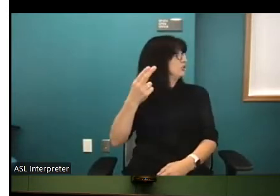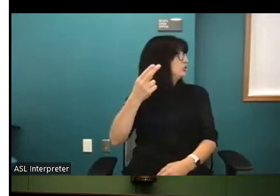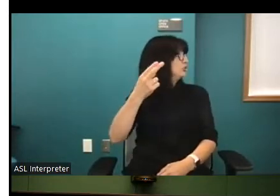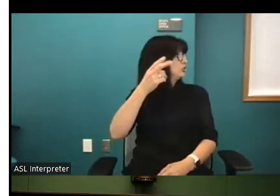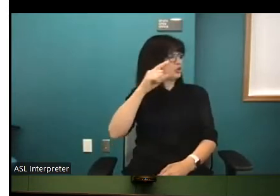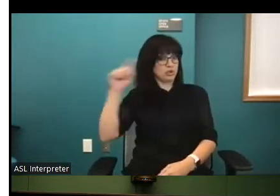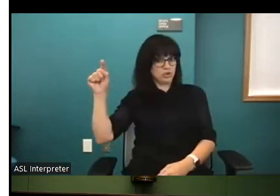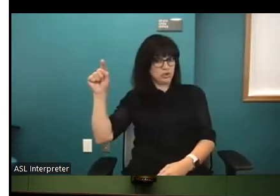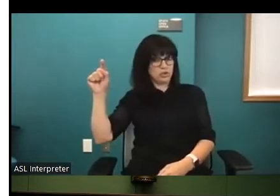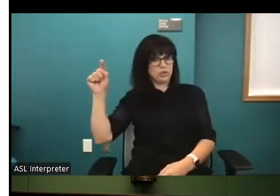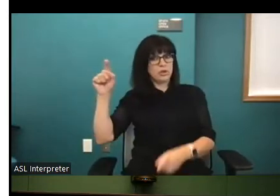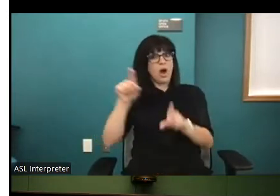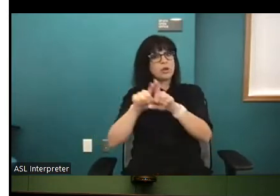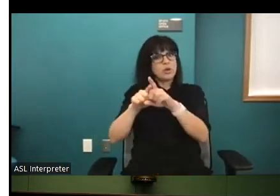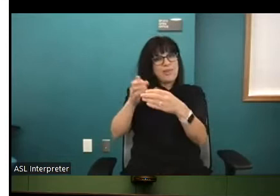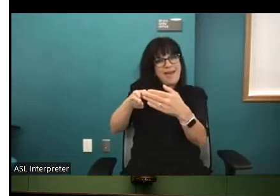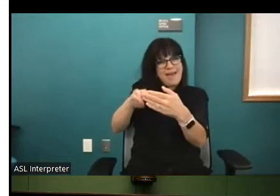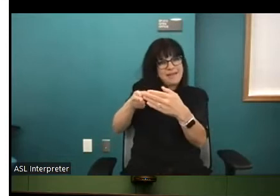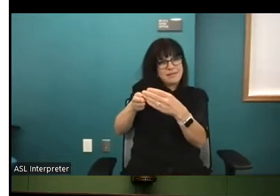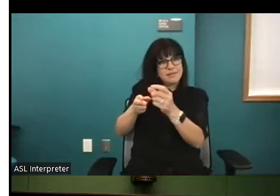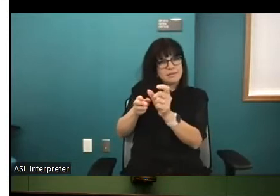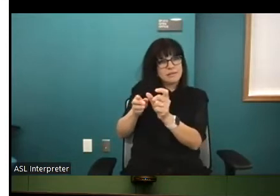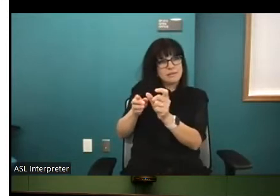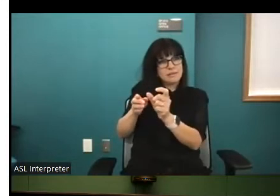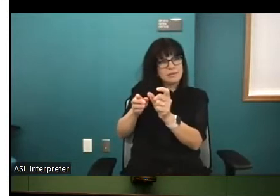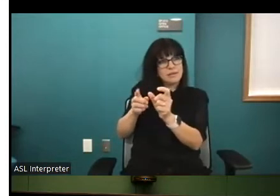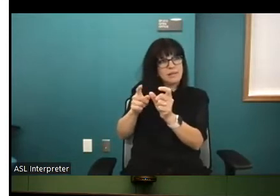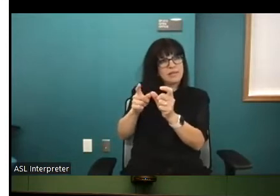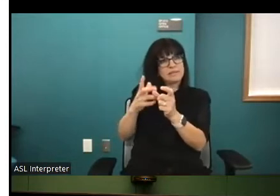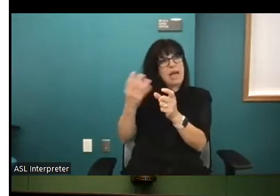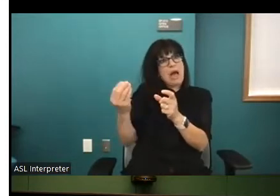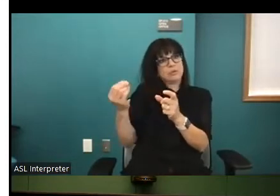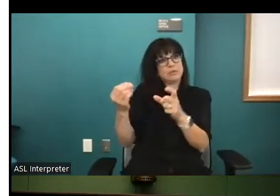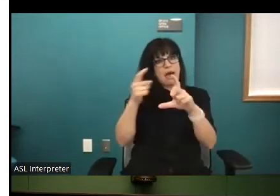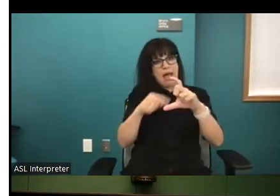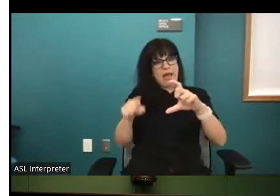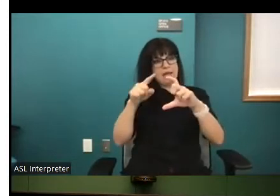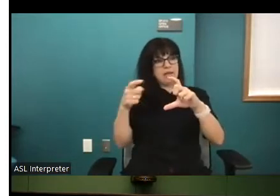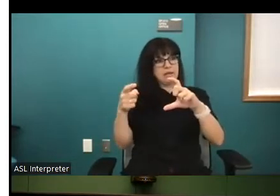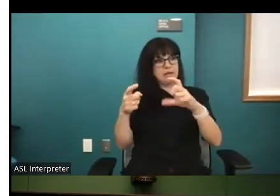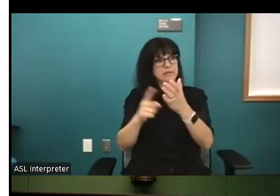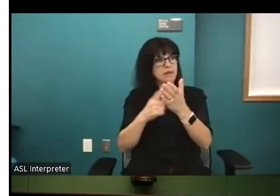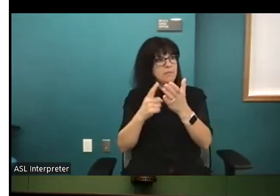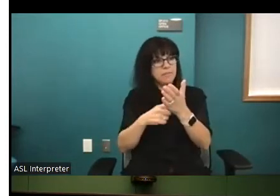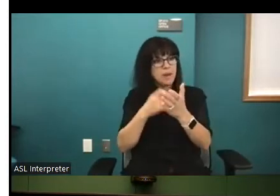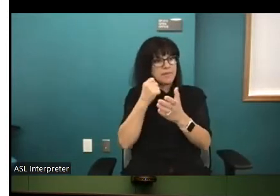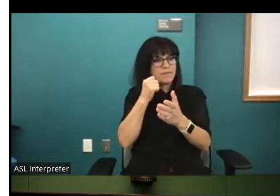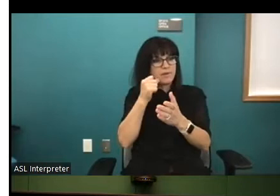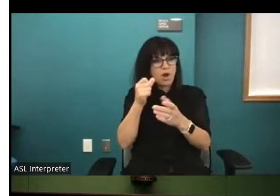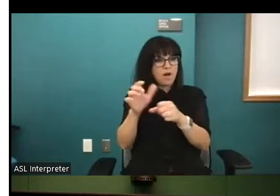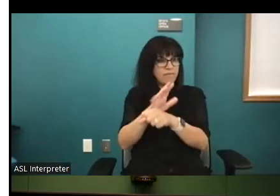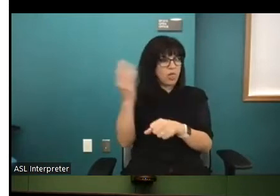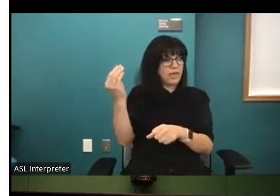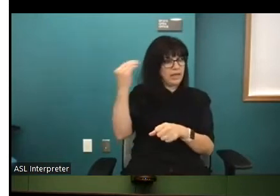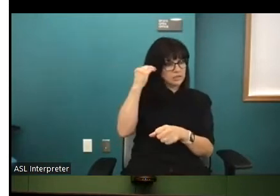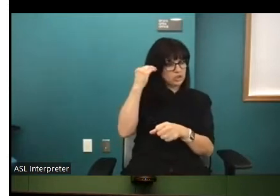also the end of the electrode that's furthest outside, right? So sometimes if you don't get a full insertion, or even if you get